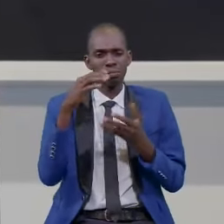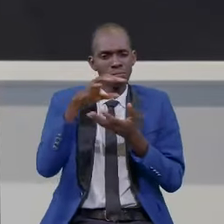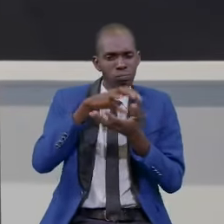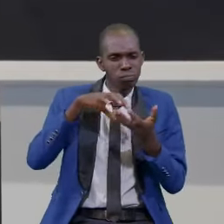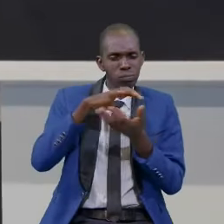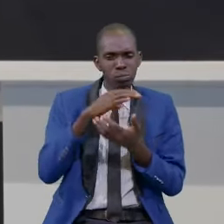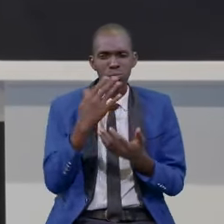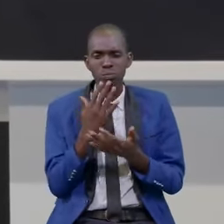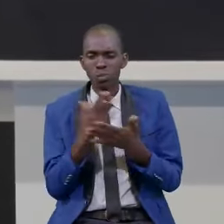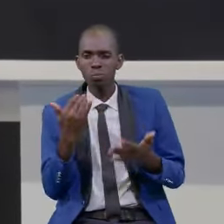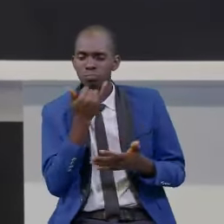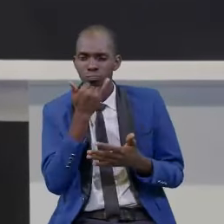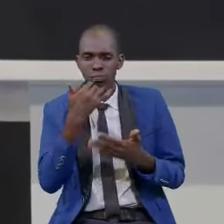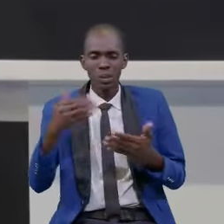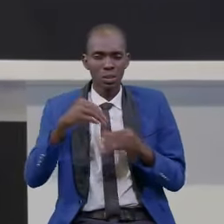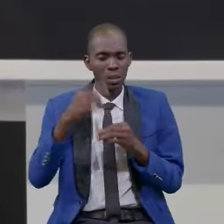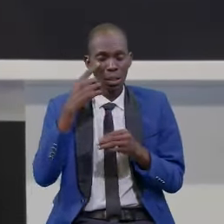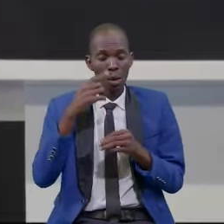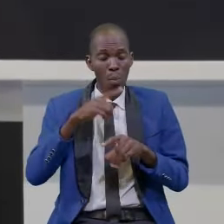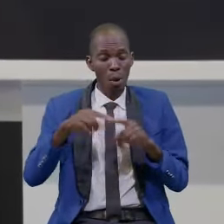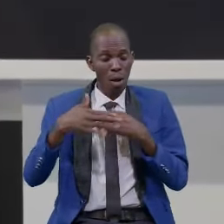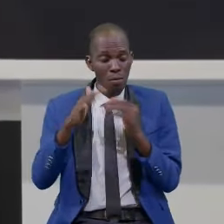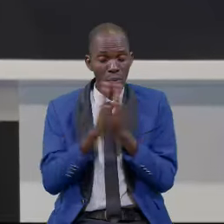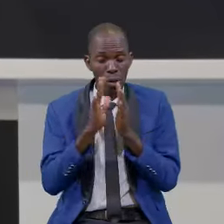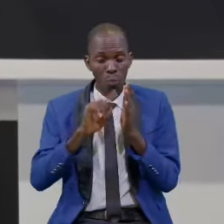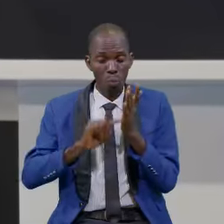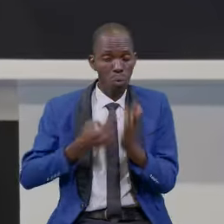prayer, one, your sight will come.